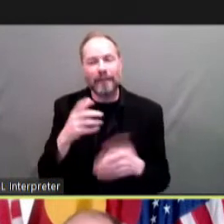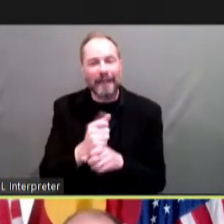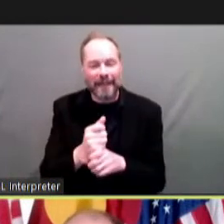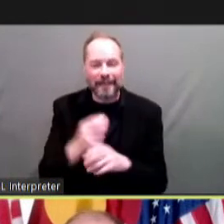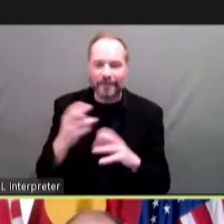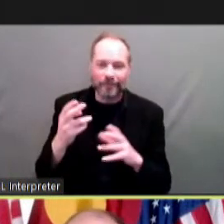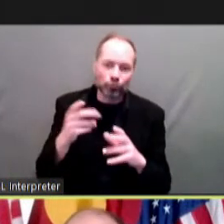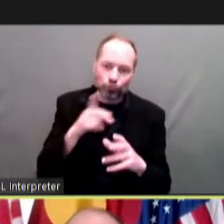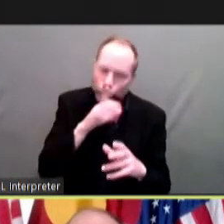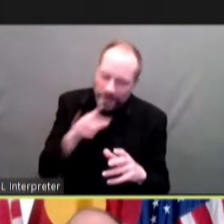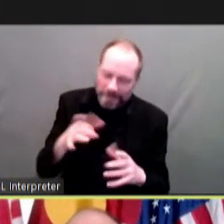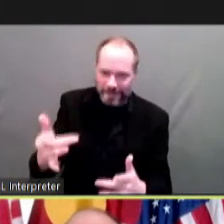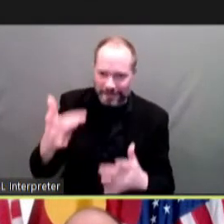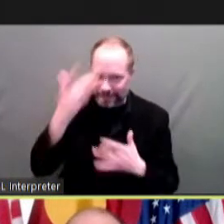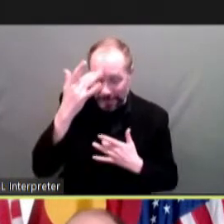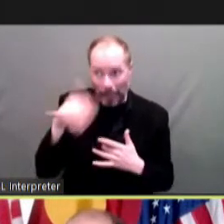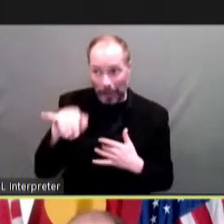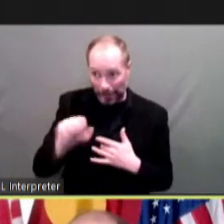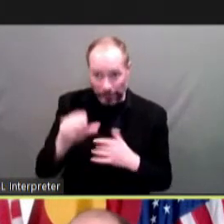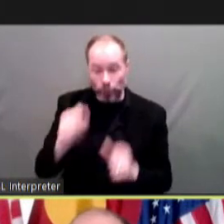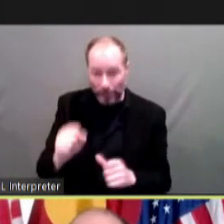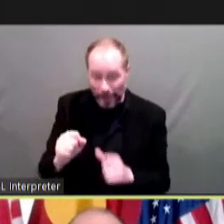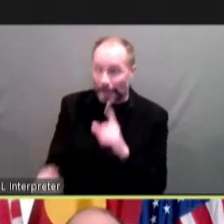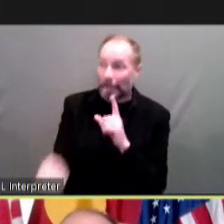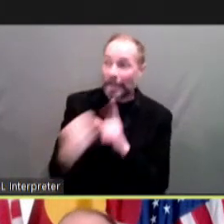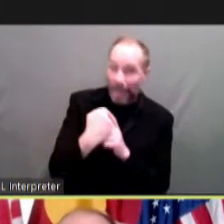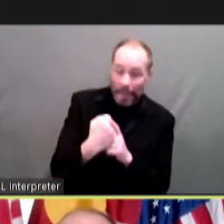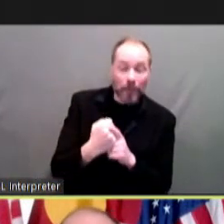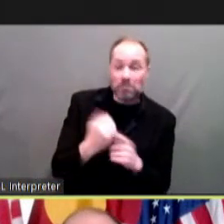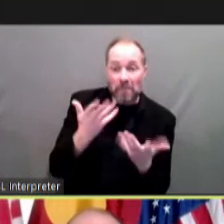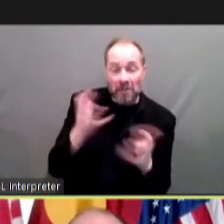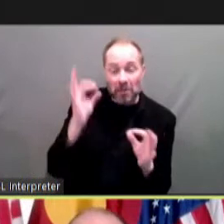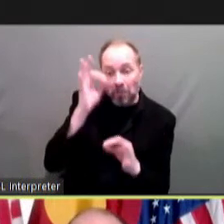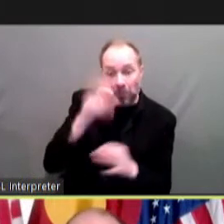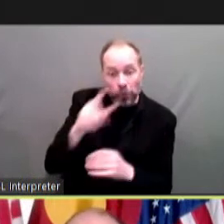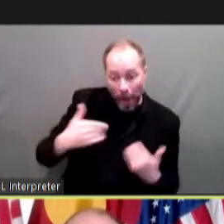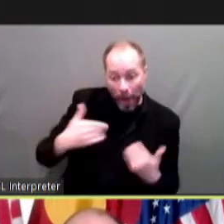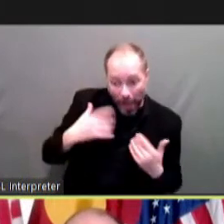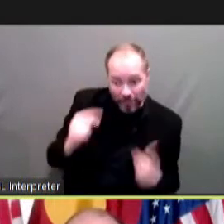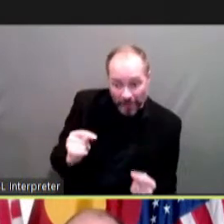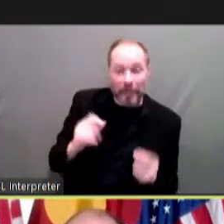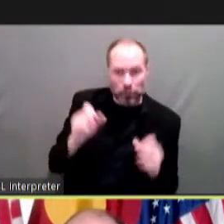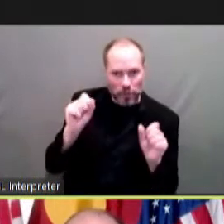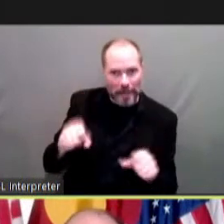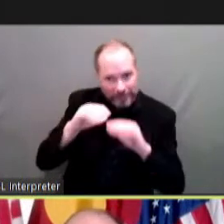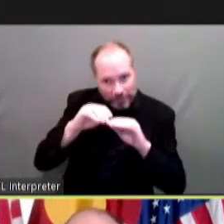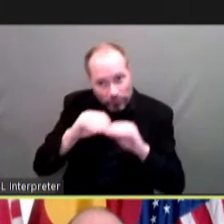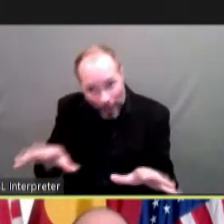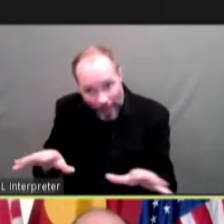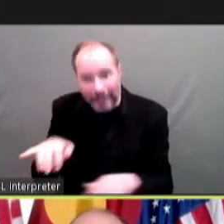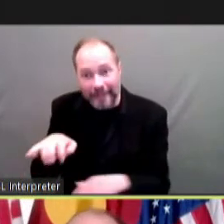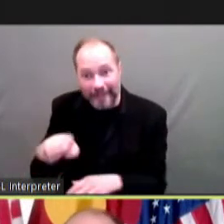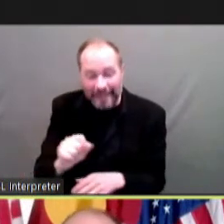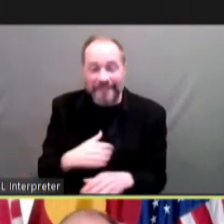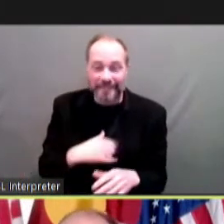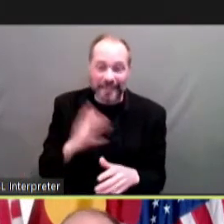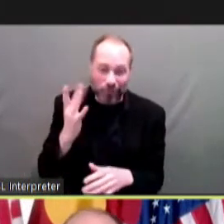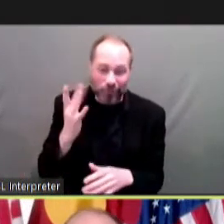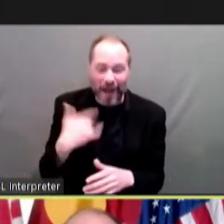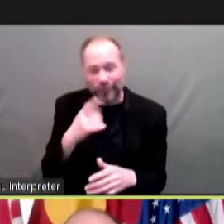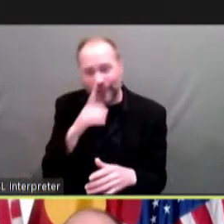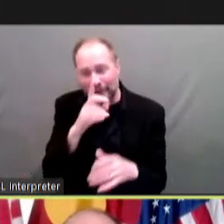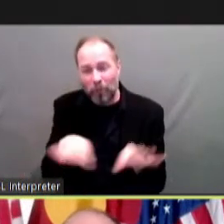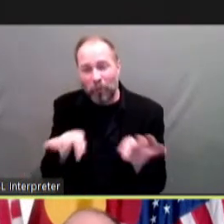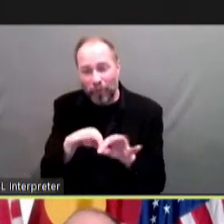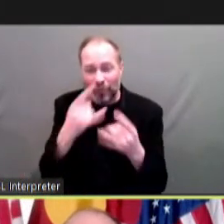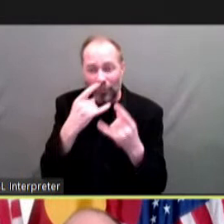You absolutely could contract it. You might not even know you have it, which also makes it dangerous for those who are unvaccinated around you. You might have mild symptoms